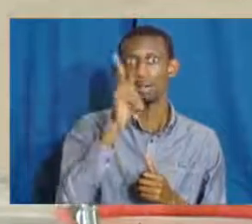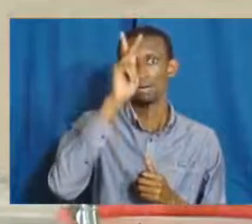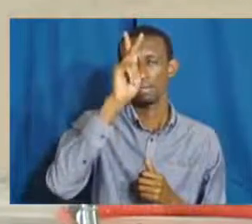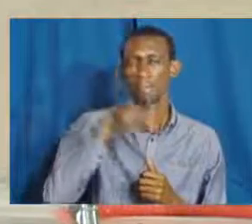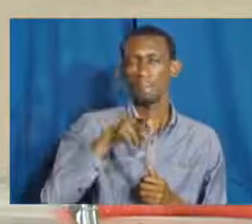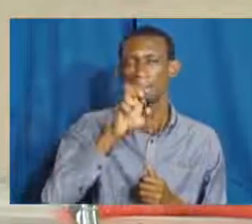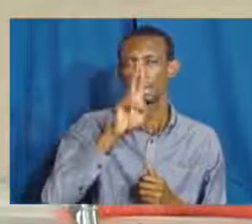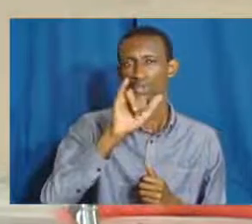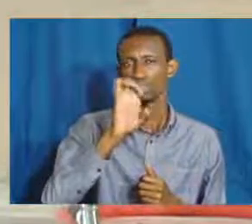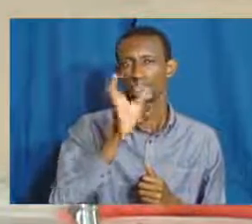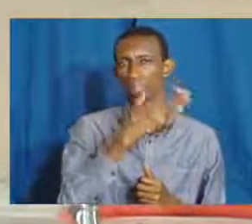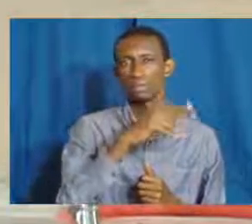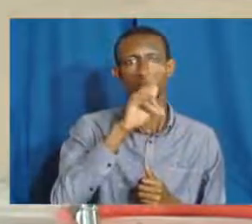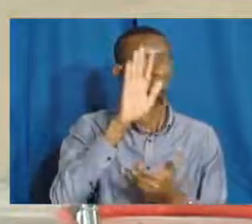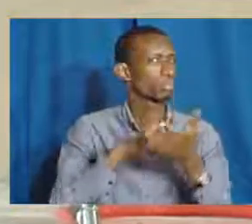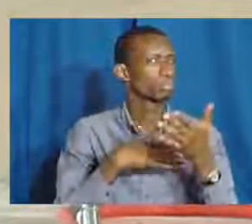Mendeleev